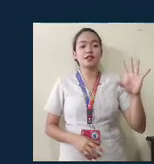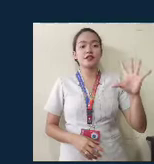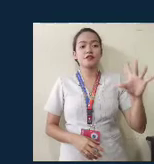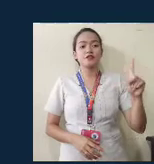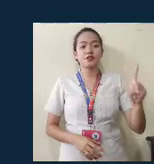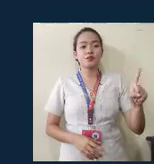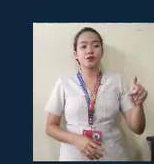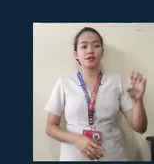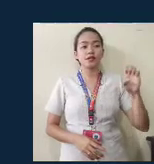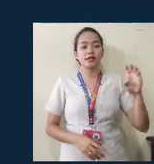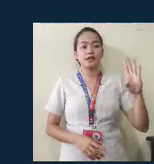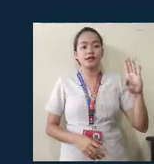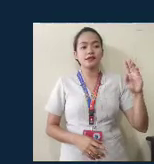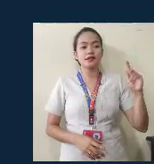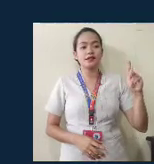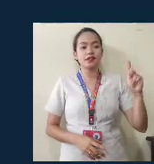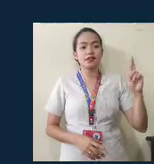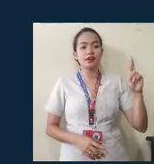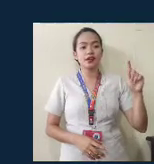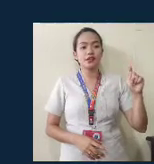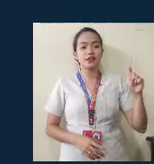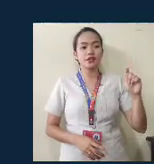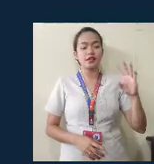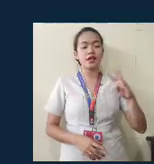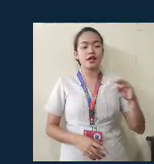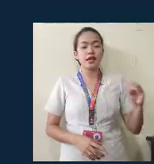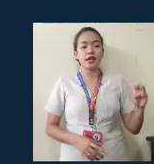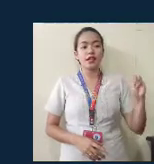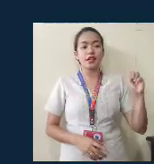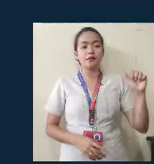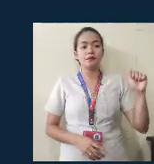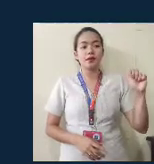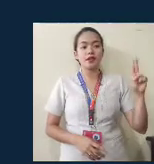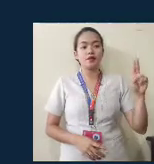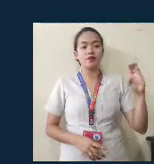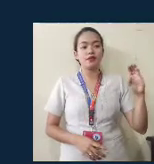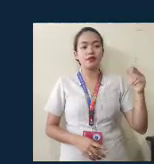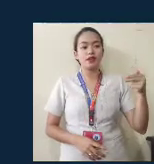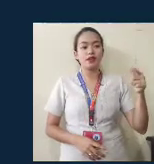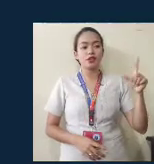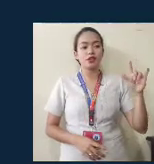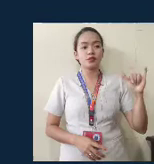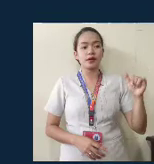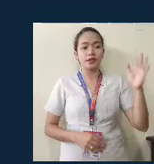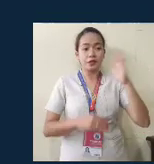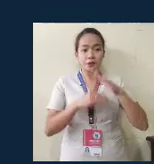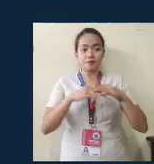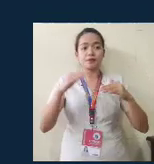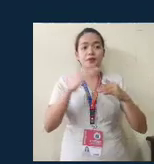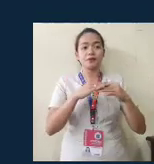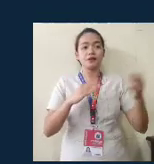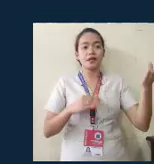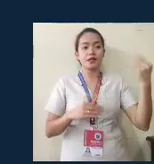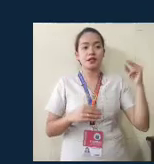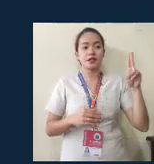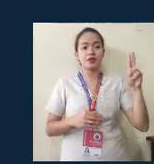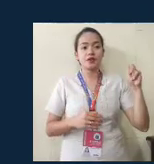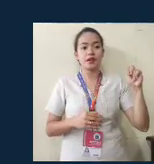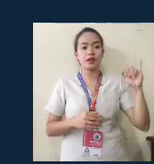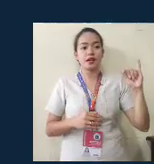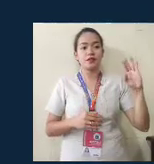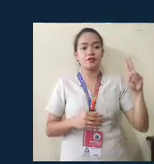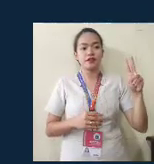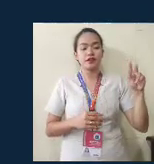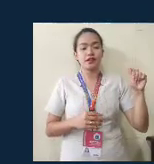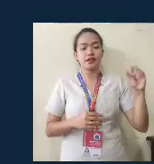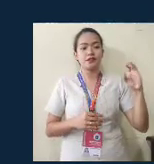In 1951, Eckert and Mauchly built the UNIVAC, which could calculate at the rate